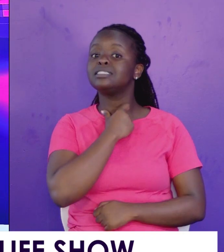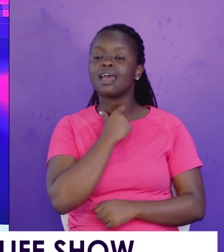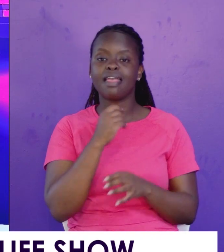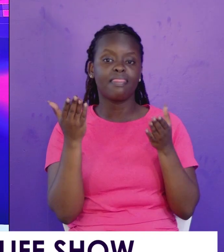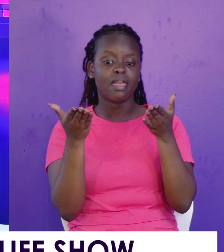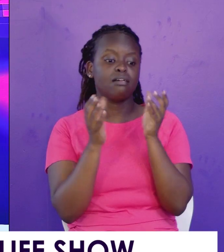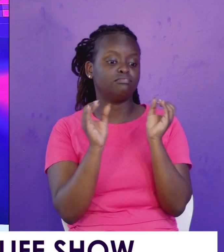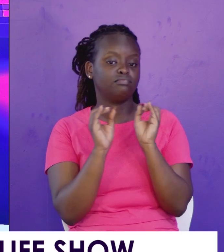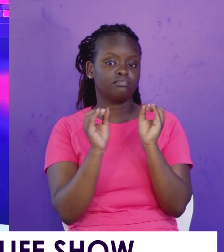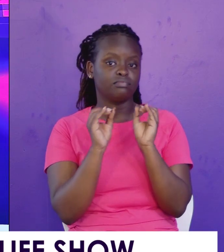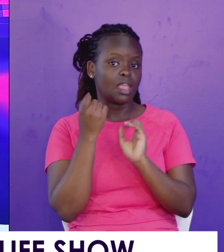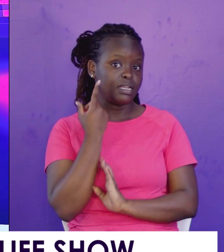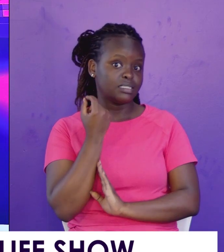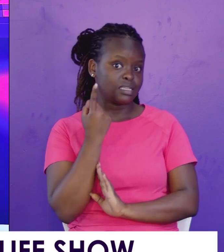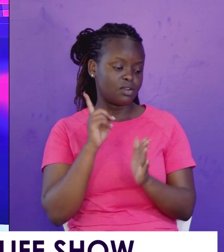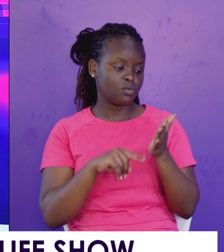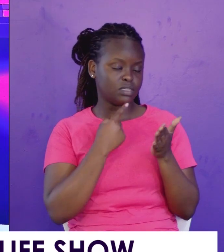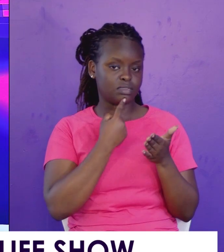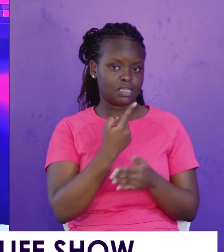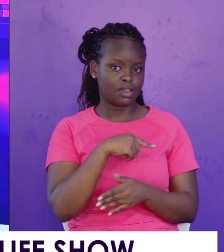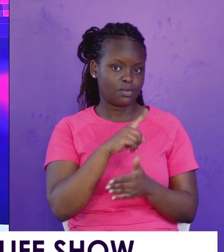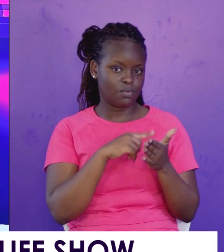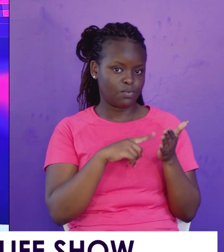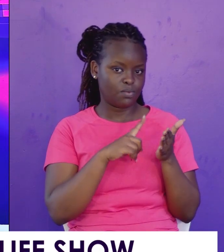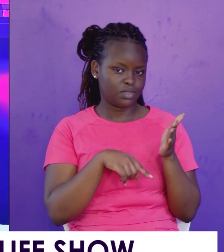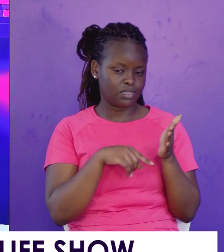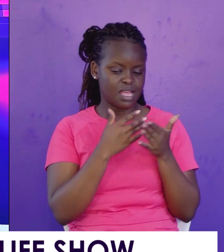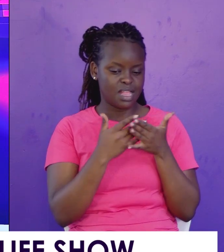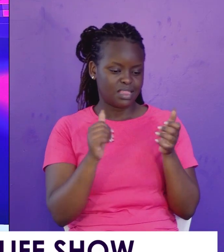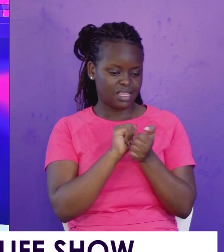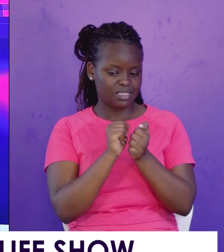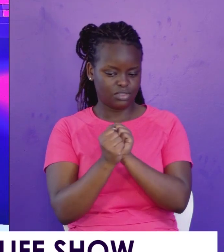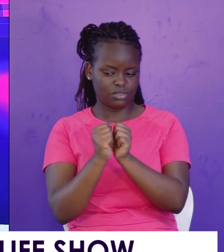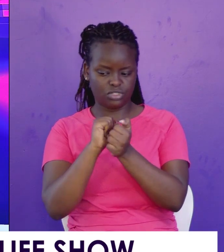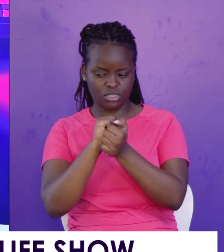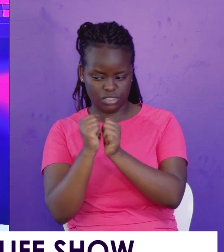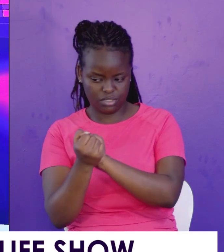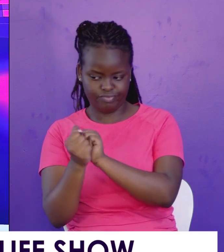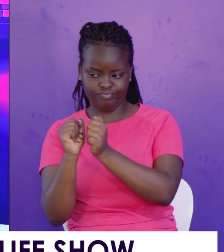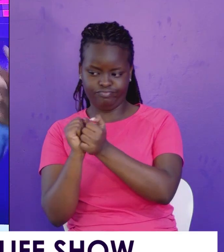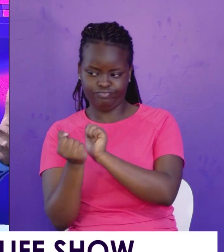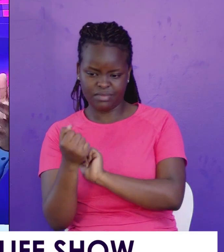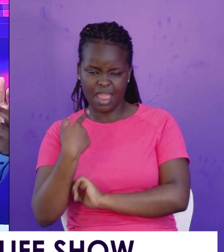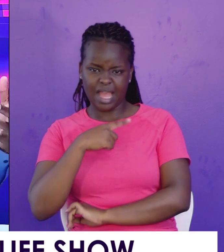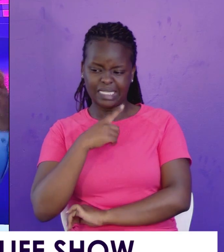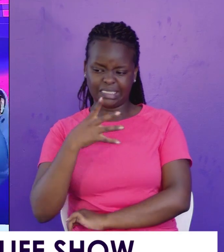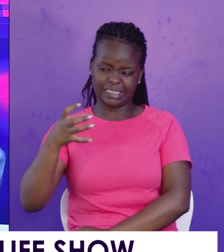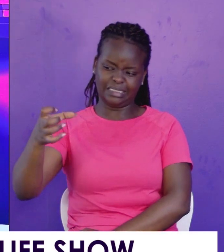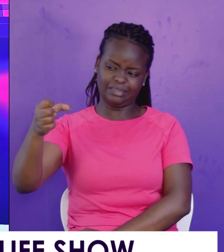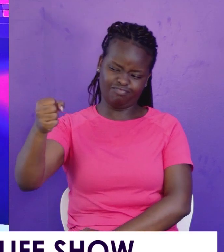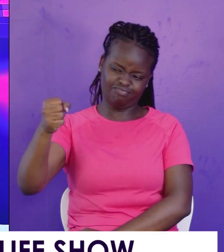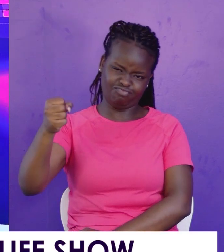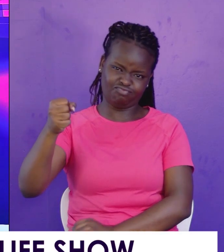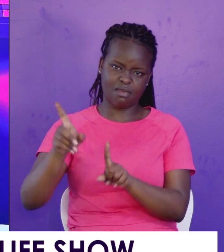Okay. You get the point, eh? So what we are saying is this, that these things are changing. It is probably us who are holding on to, as